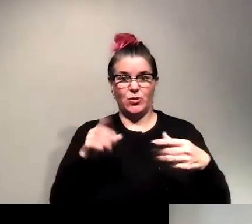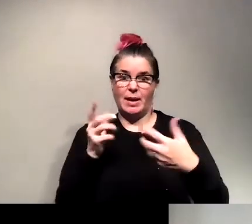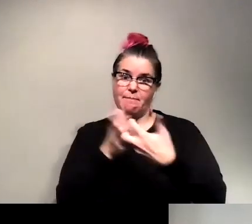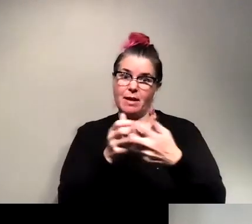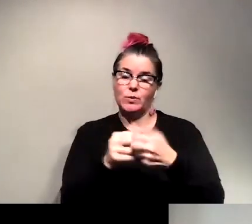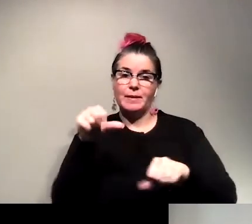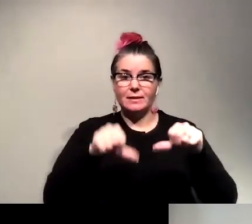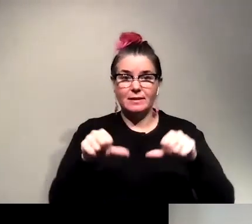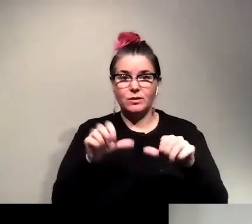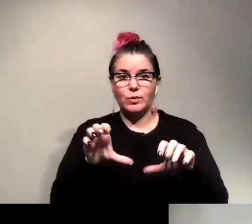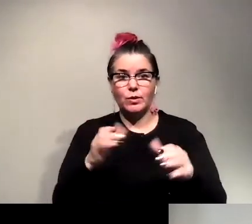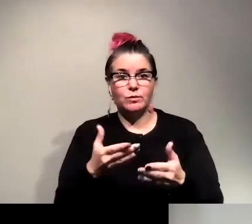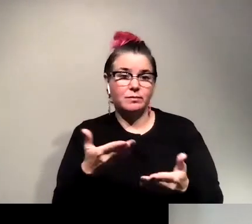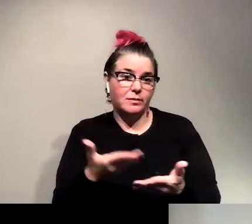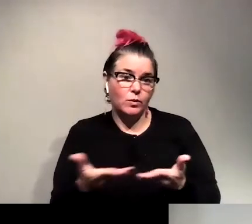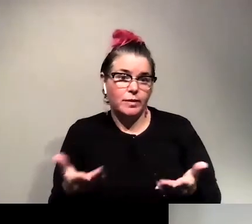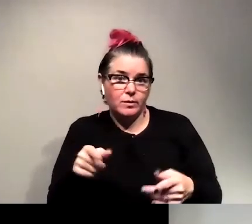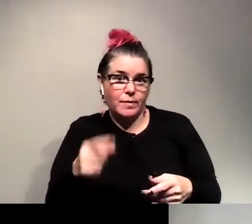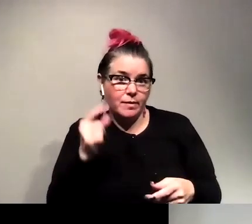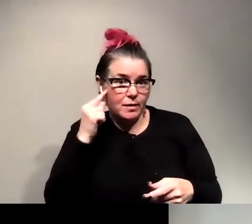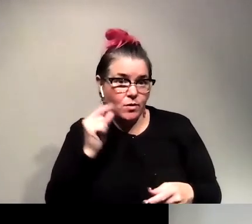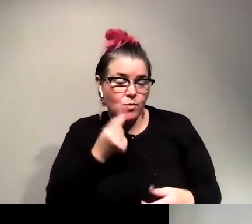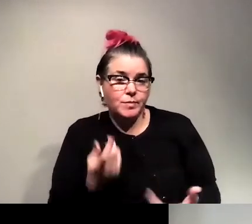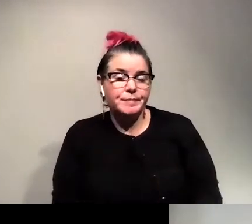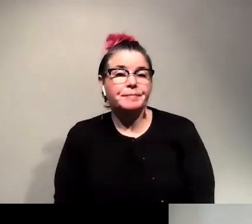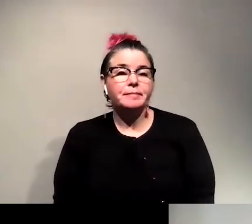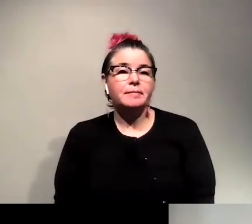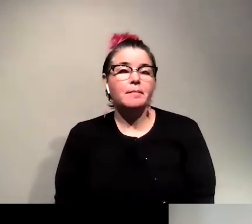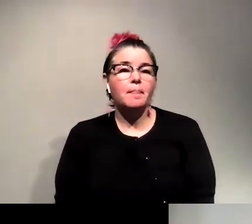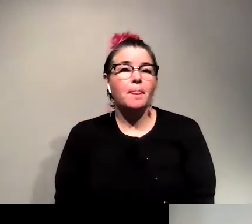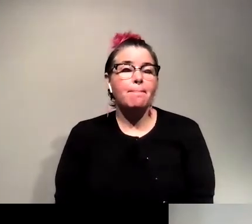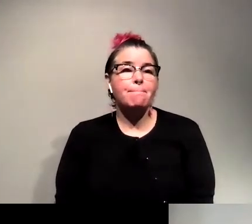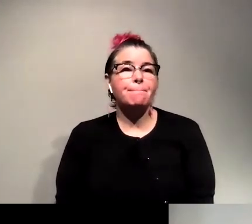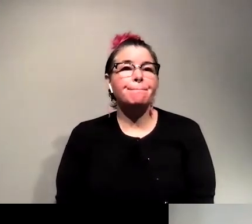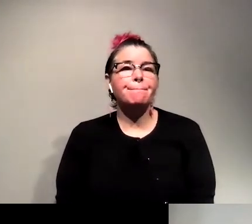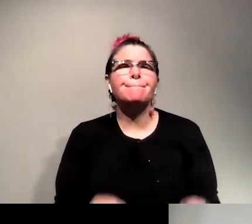stuff as well. That's awesome. Yes. And then also